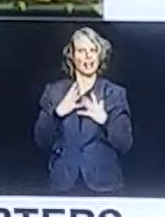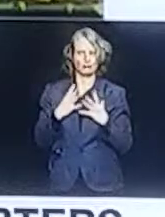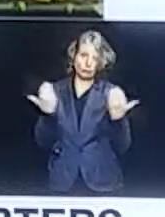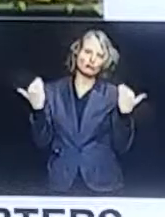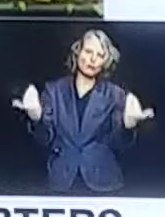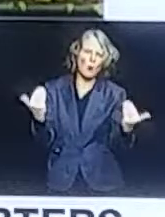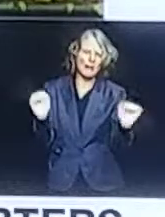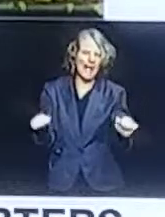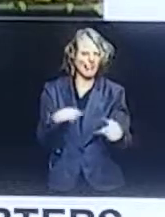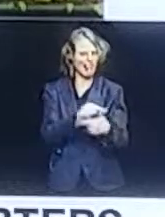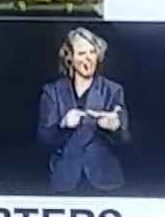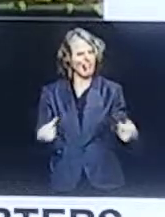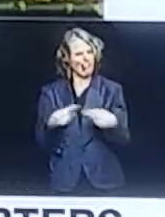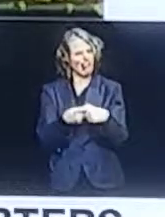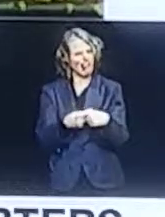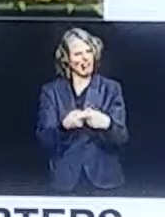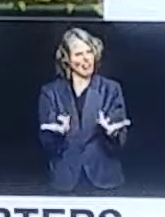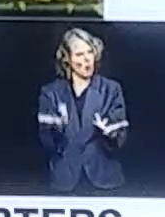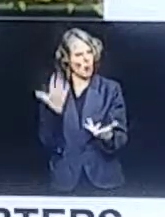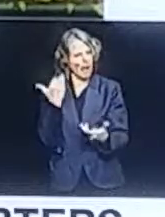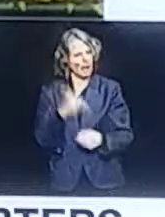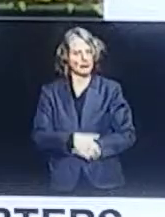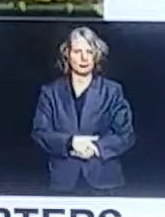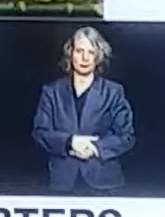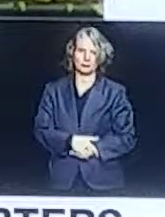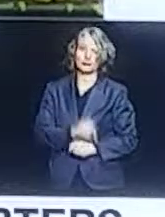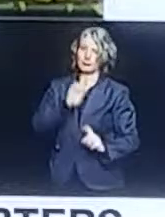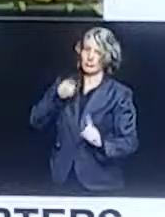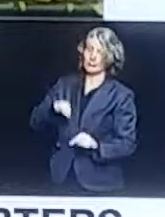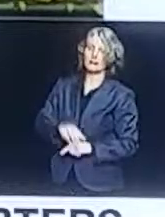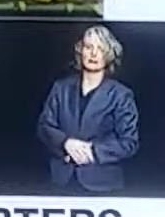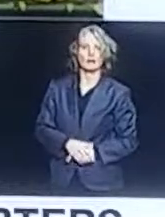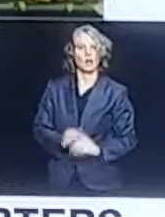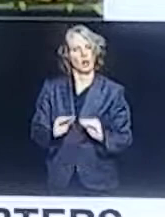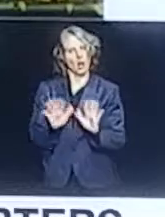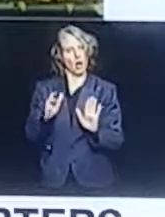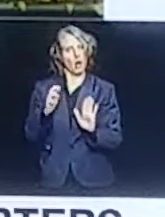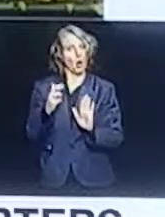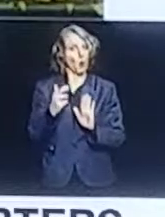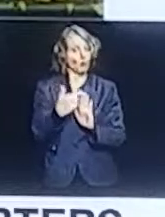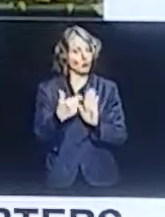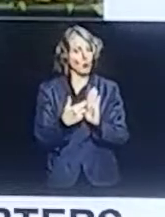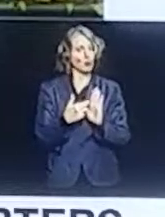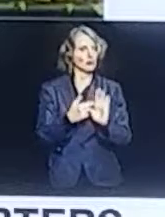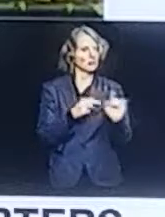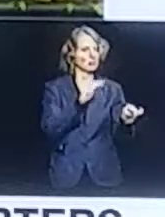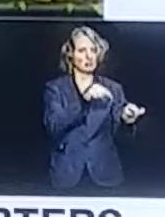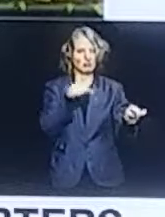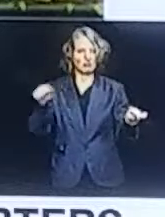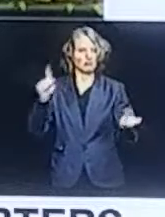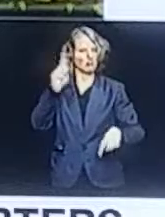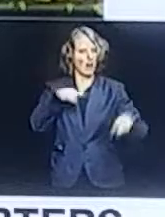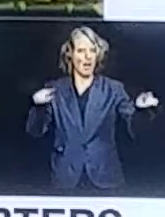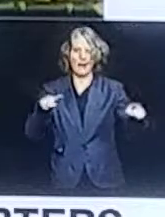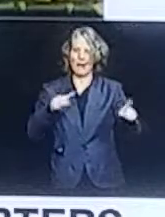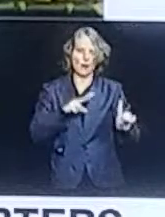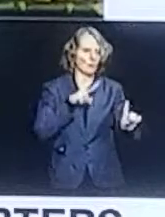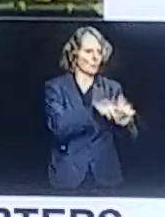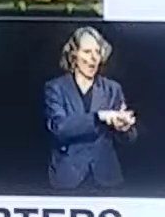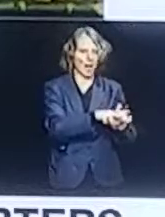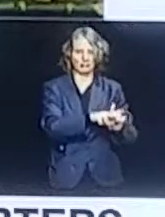okay? Obviously, there are rules in different parts of the country that apply